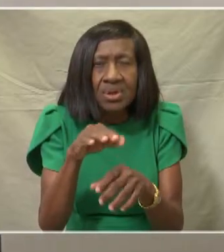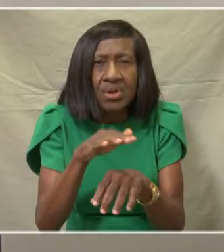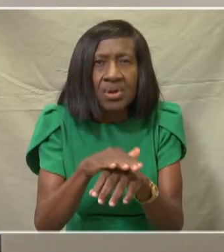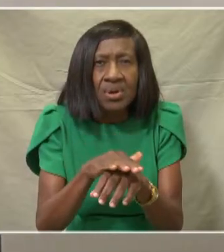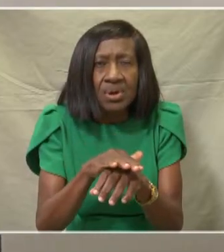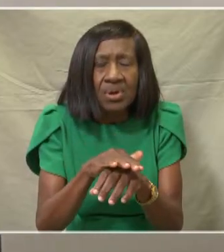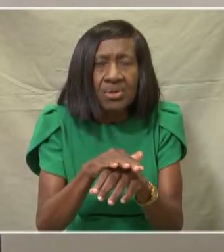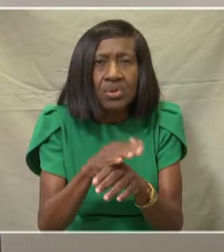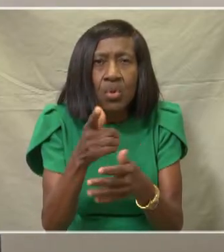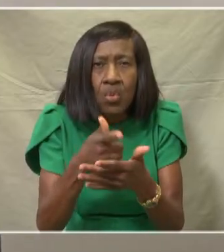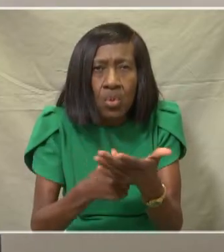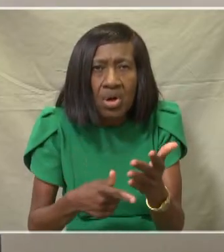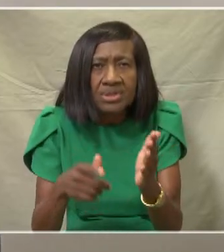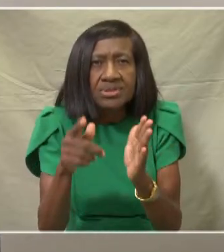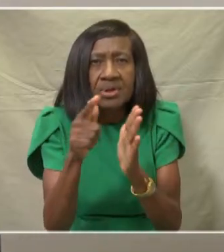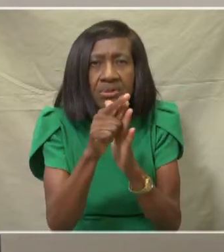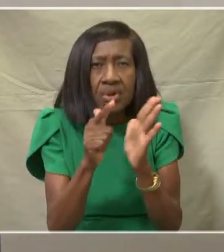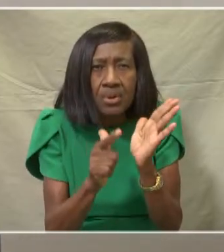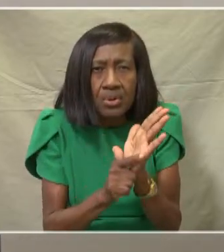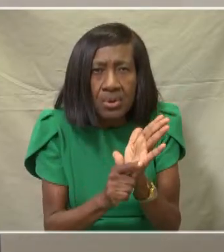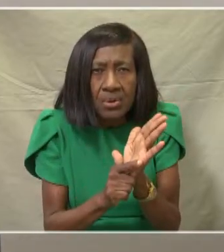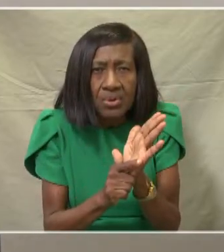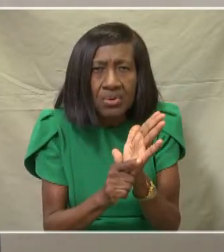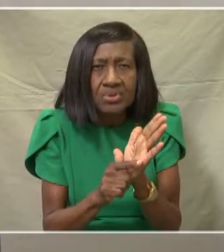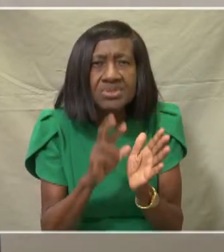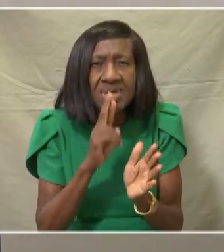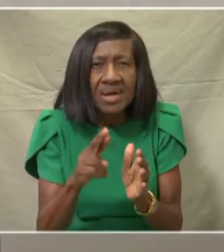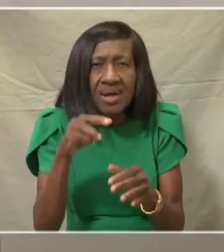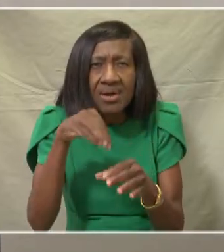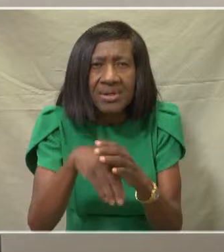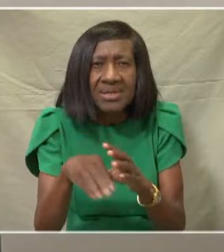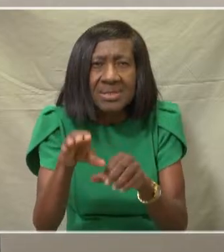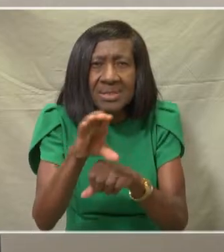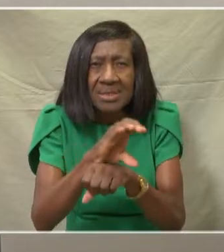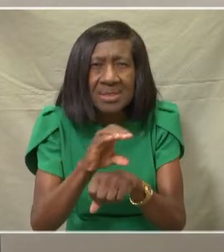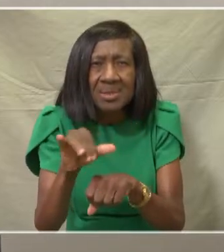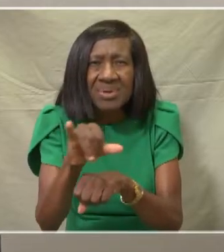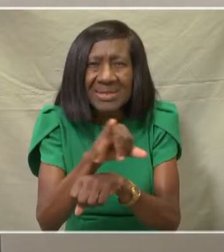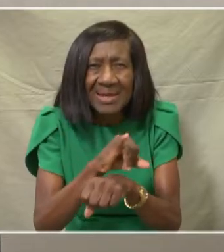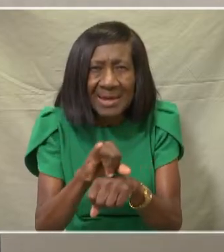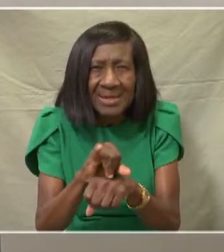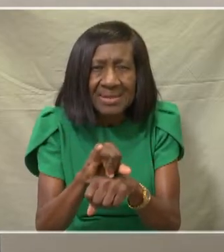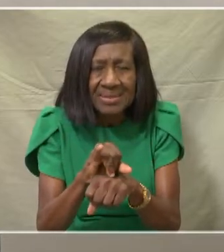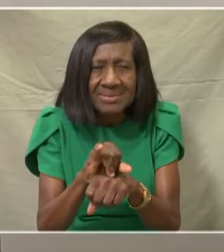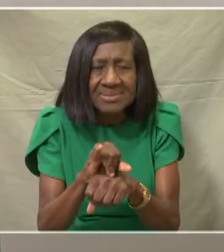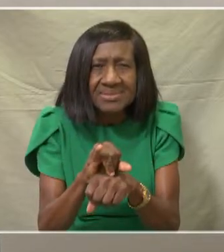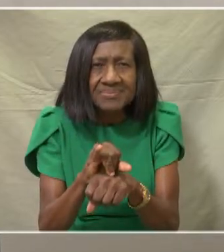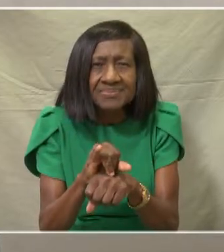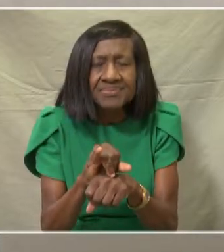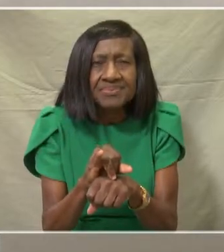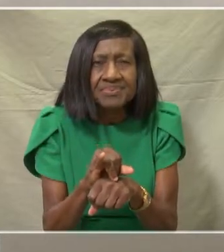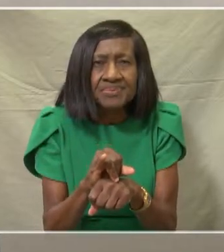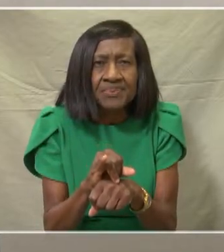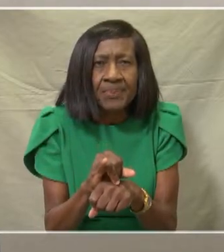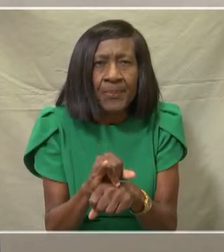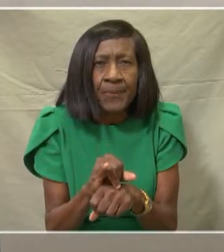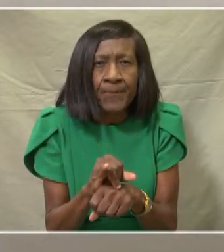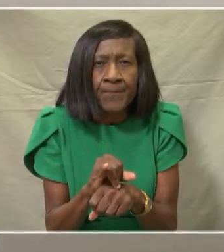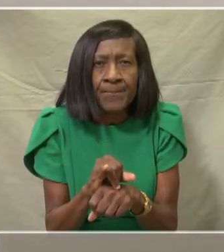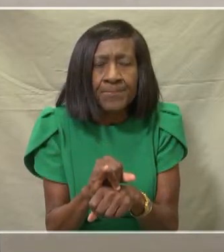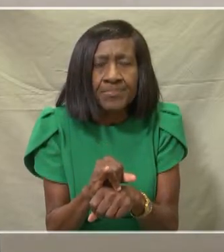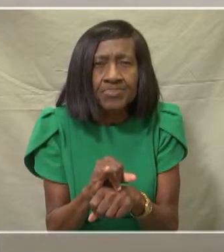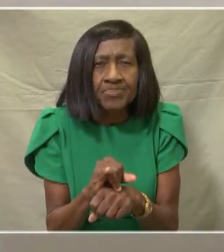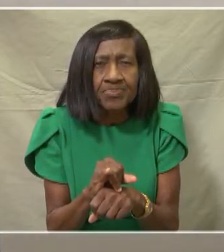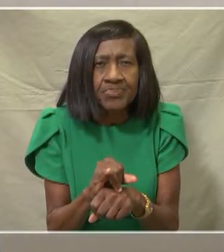laws and the standards that are applicable to the Cayman Islands, and that the Cayman Islands has taken on for itself, and the laws that it